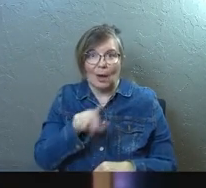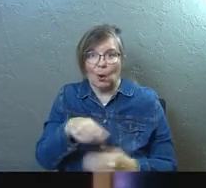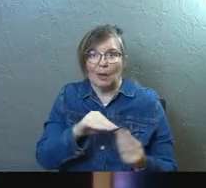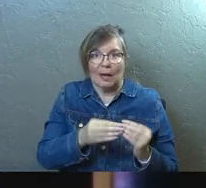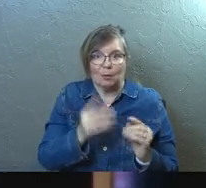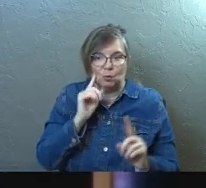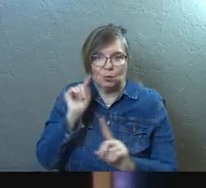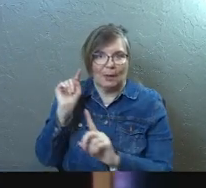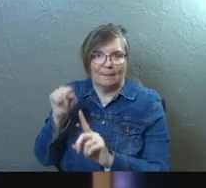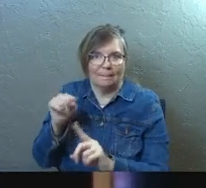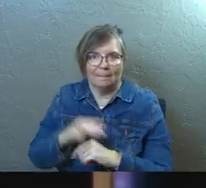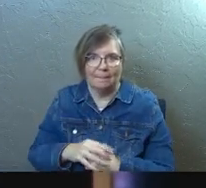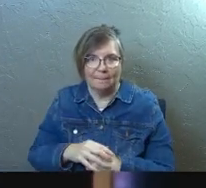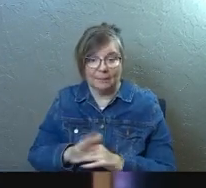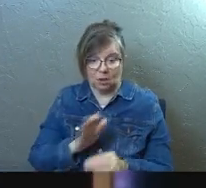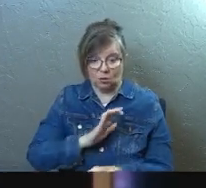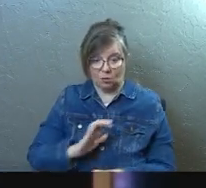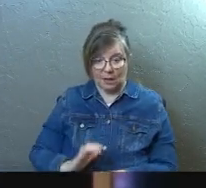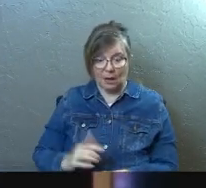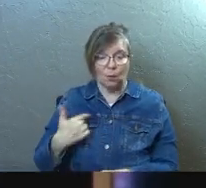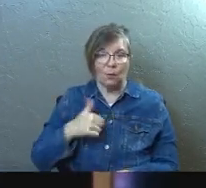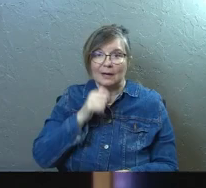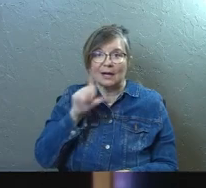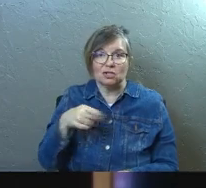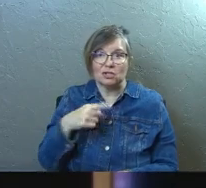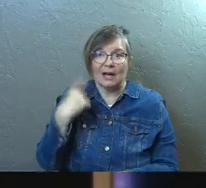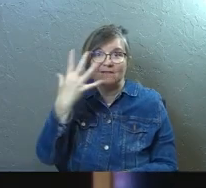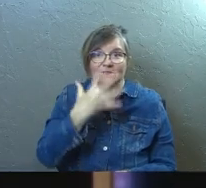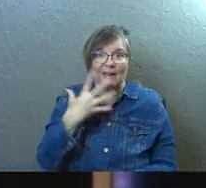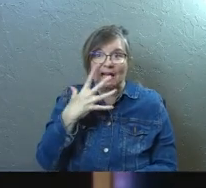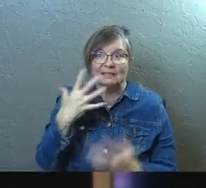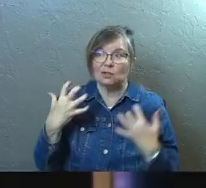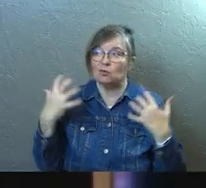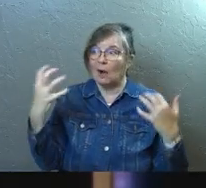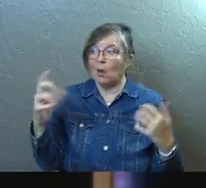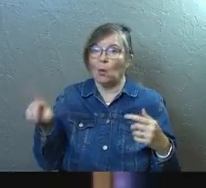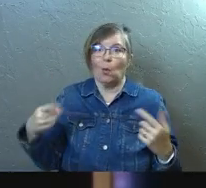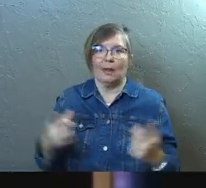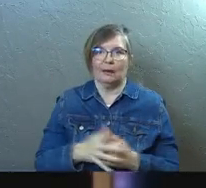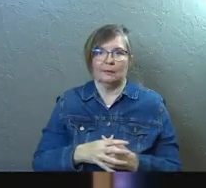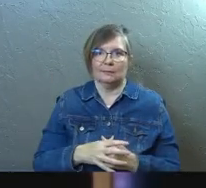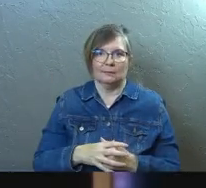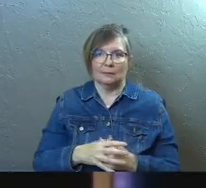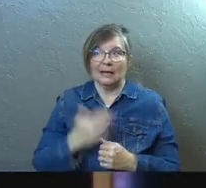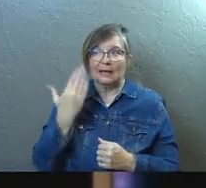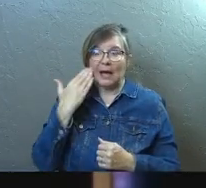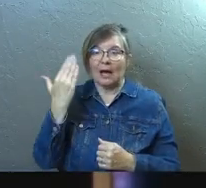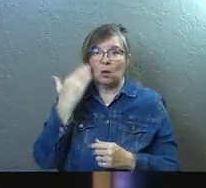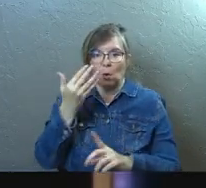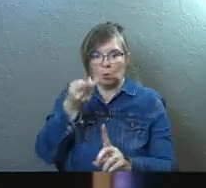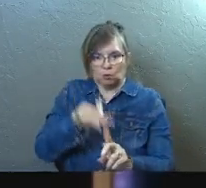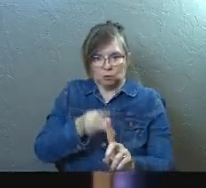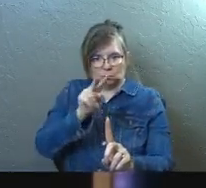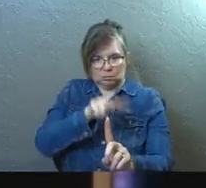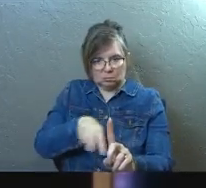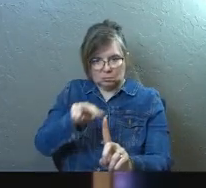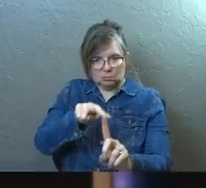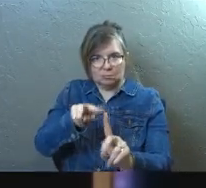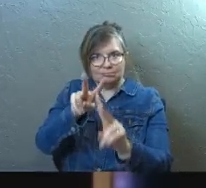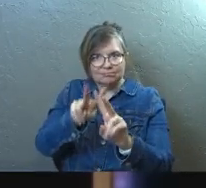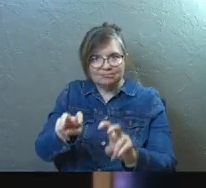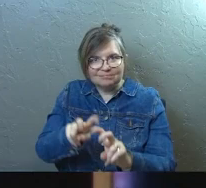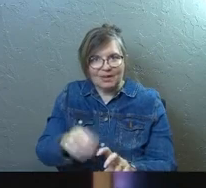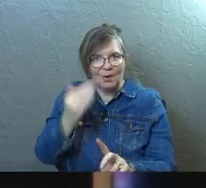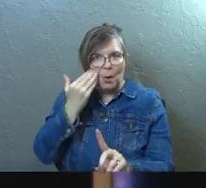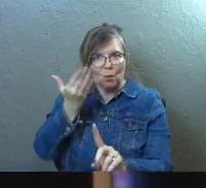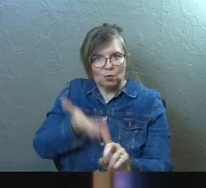him. In Christianity, we're not just faces in a crowd ever. God knows you personally. And this is massive in